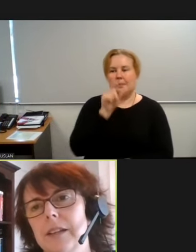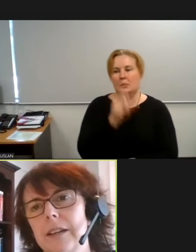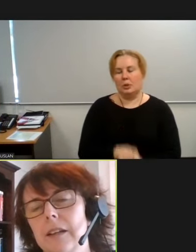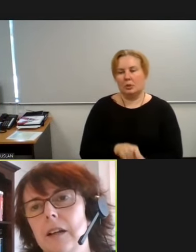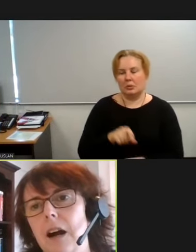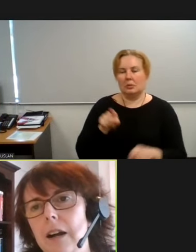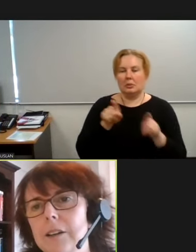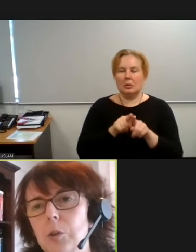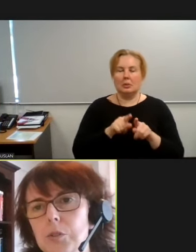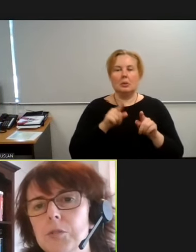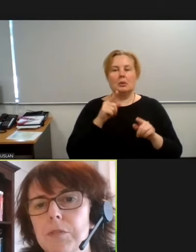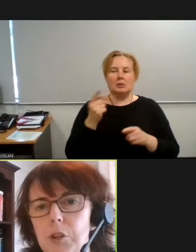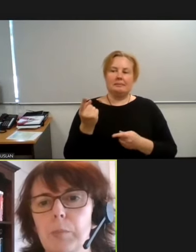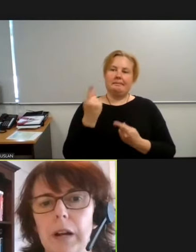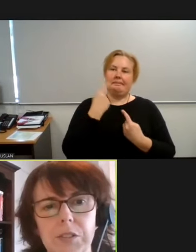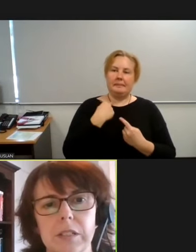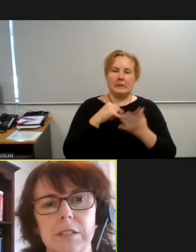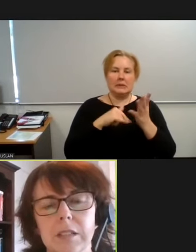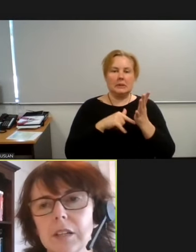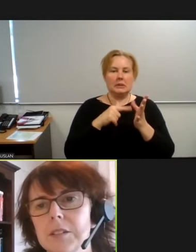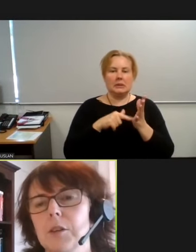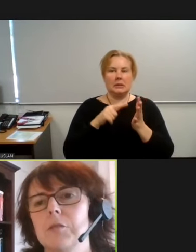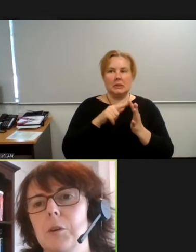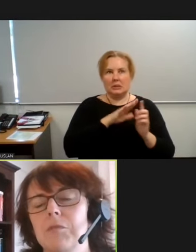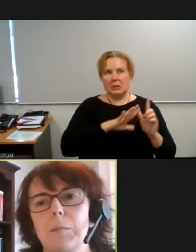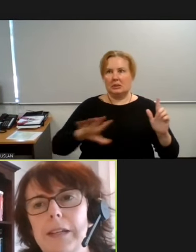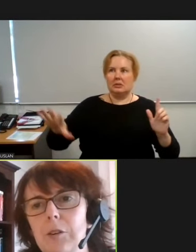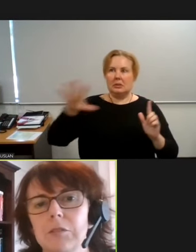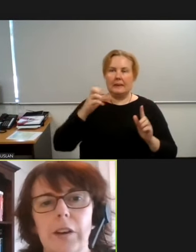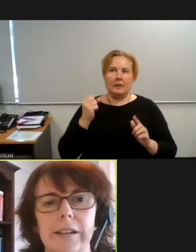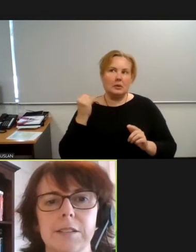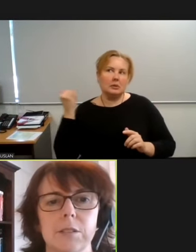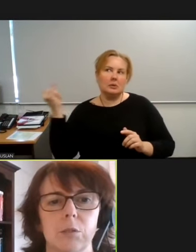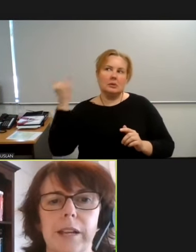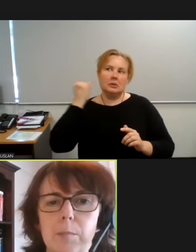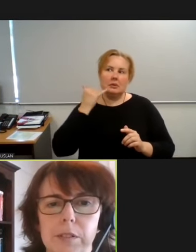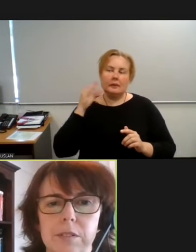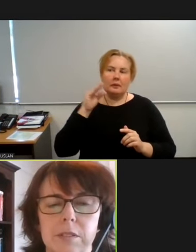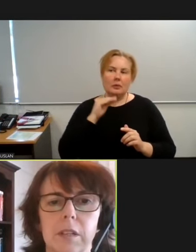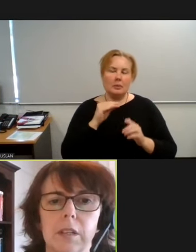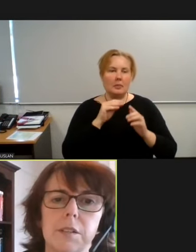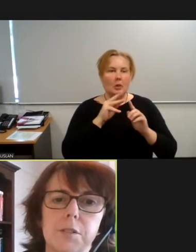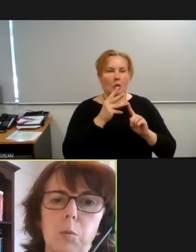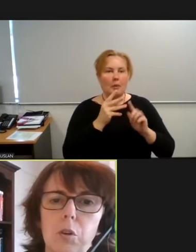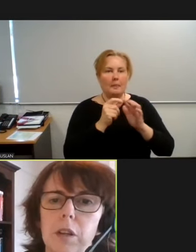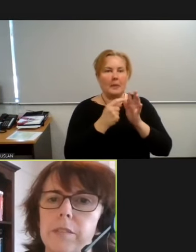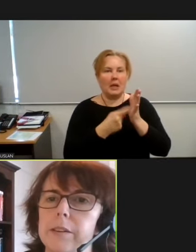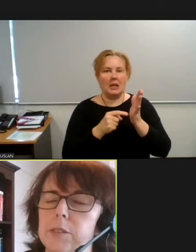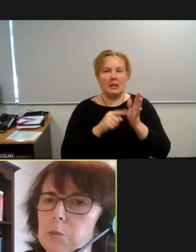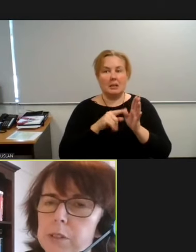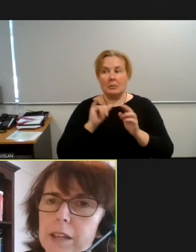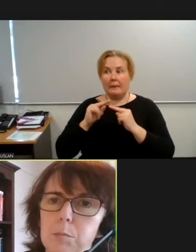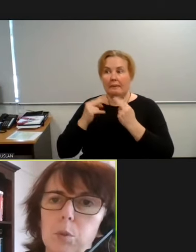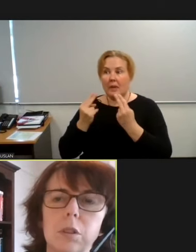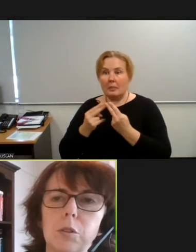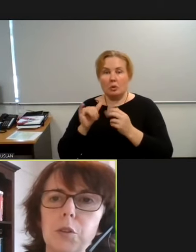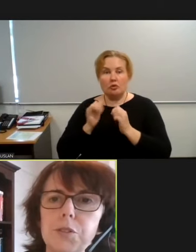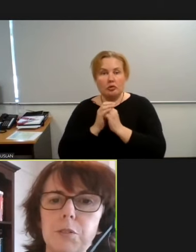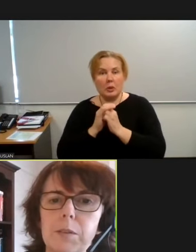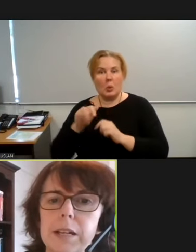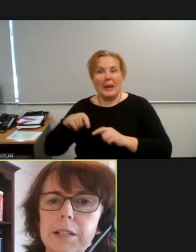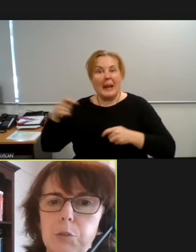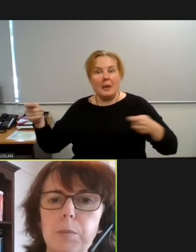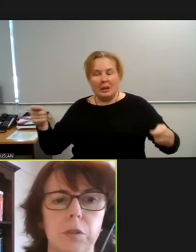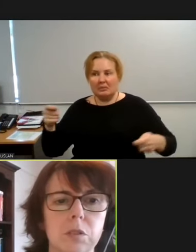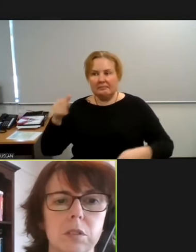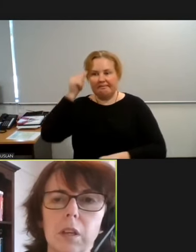telling us they're getting higher calls from third parties, so from family or friends or neighbours and so on. And they're also getting more calls